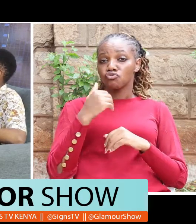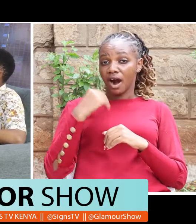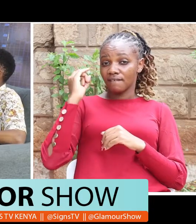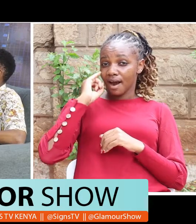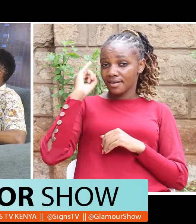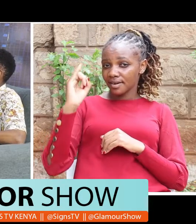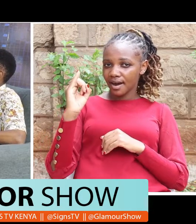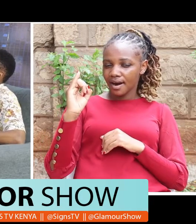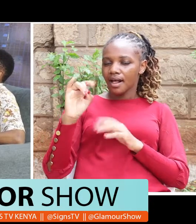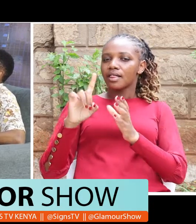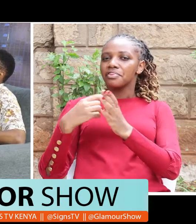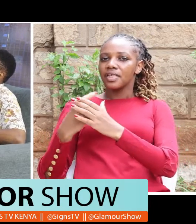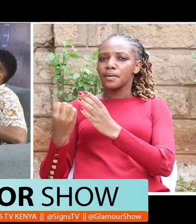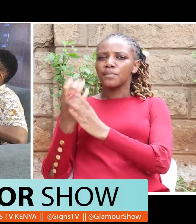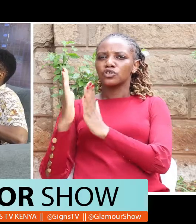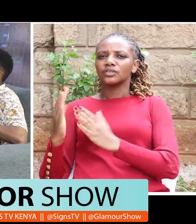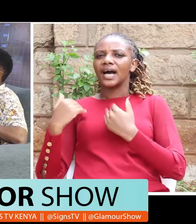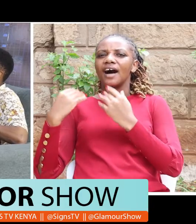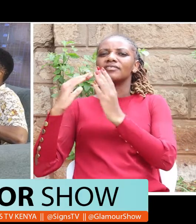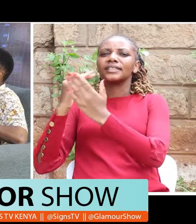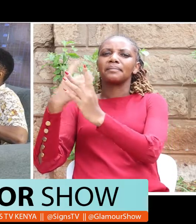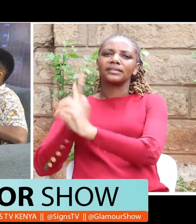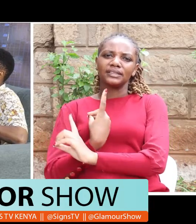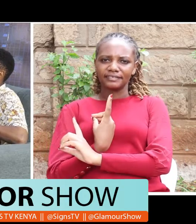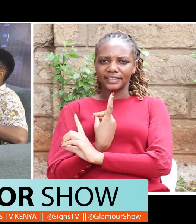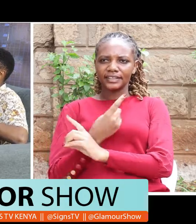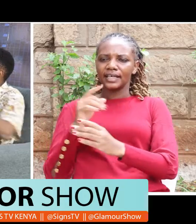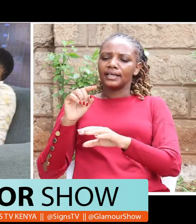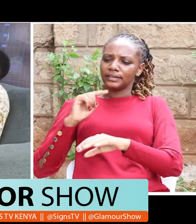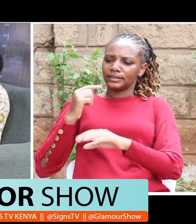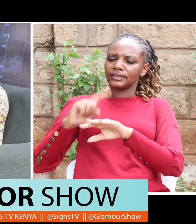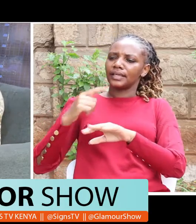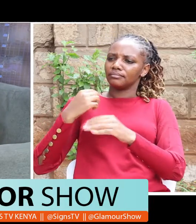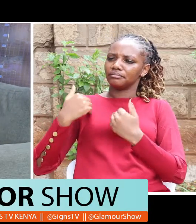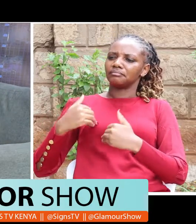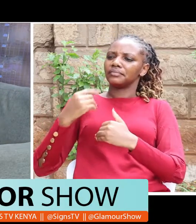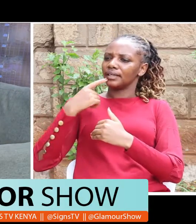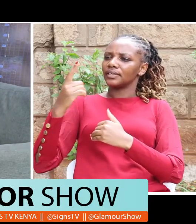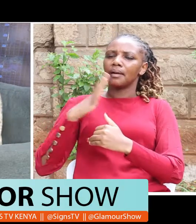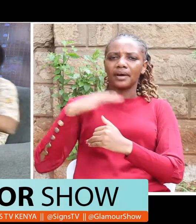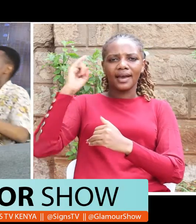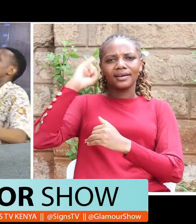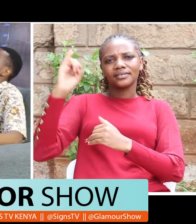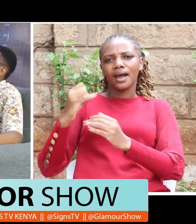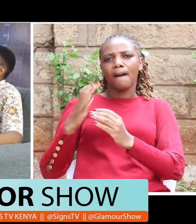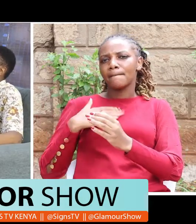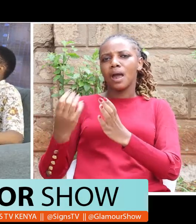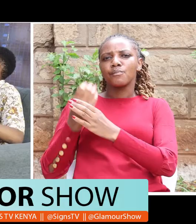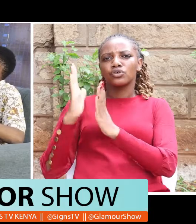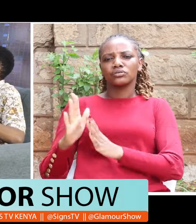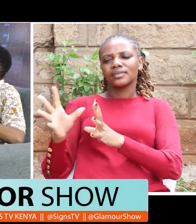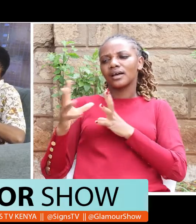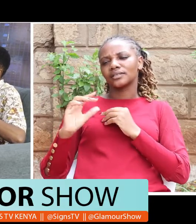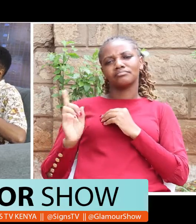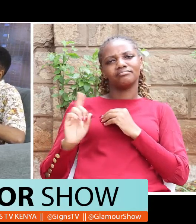you have an idea and the producer has another idea, and you give them the idea and they are not in for it. You